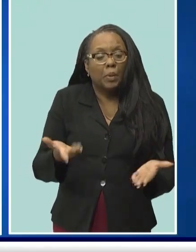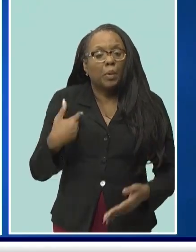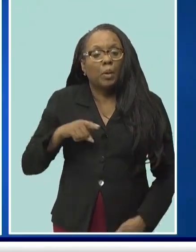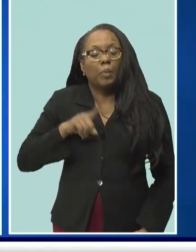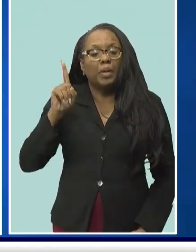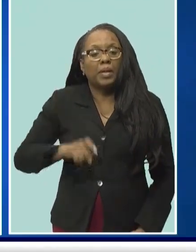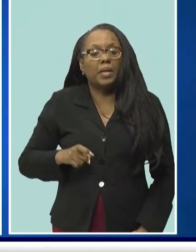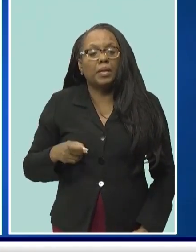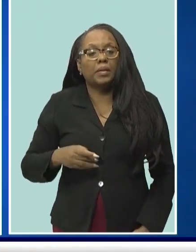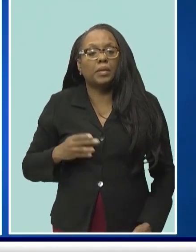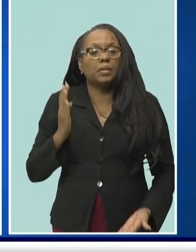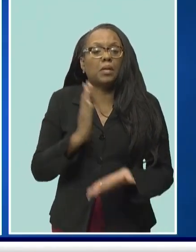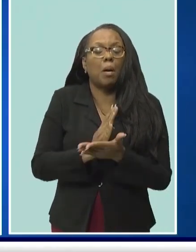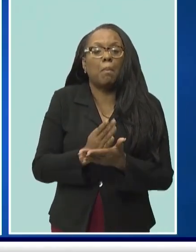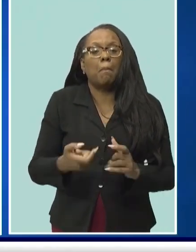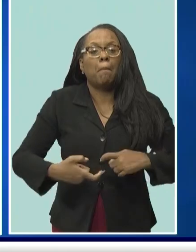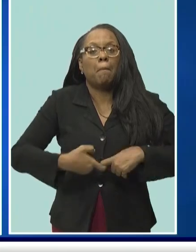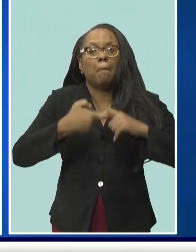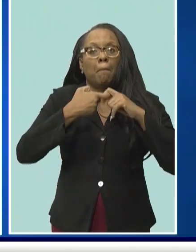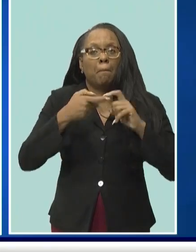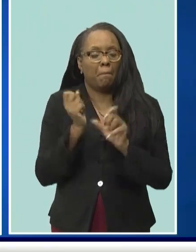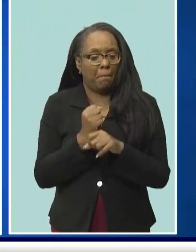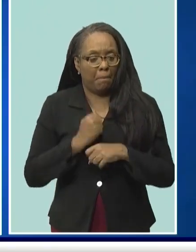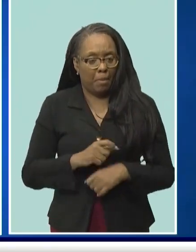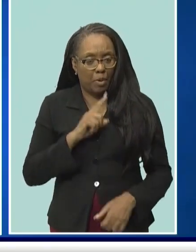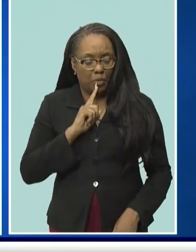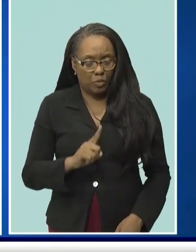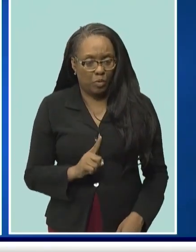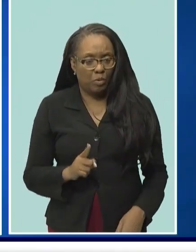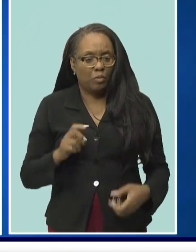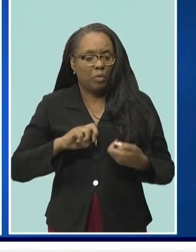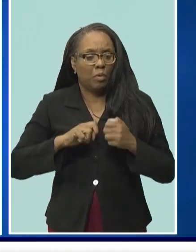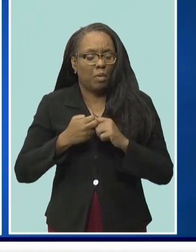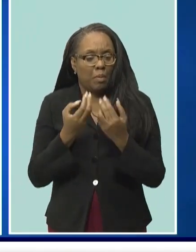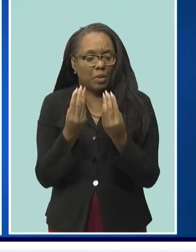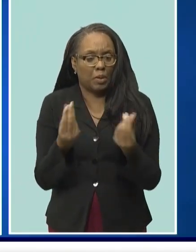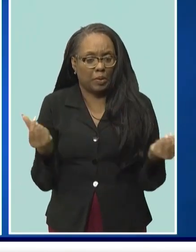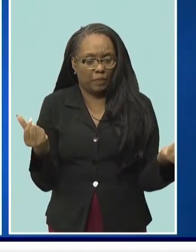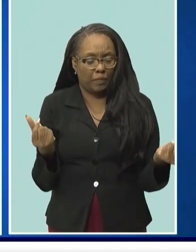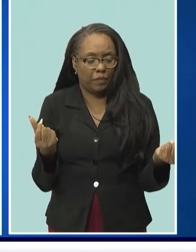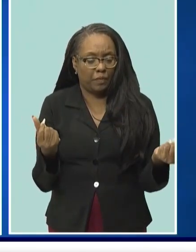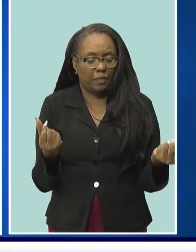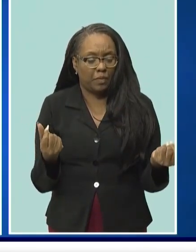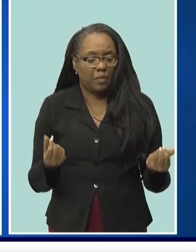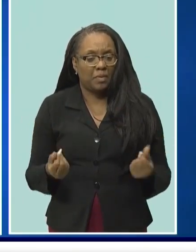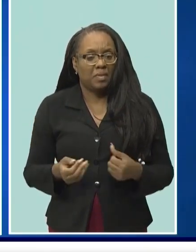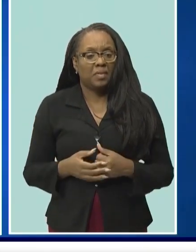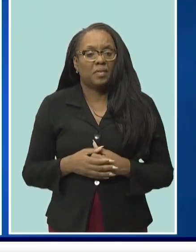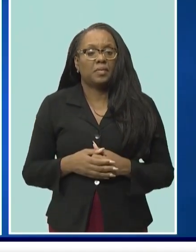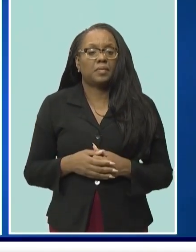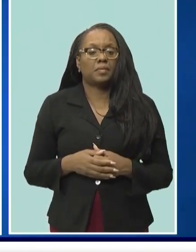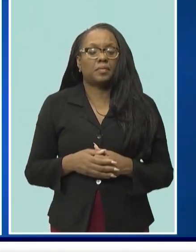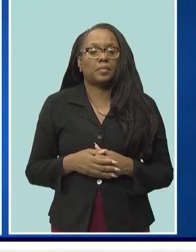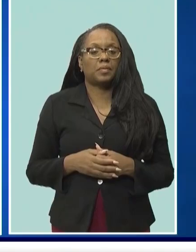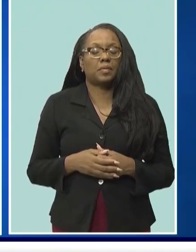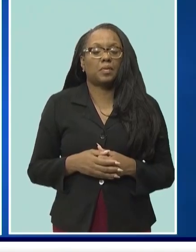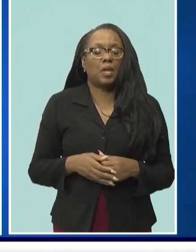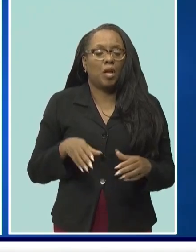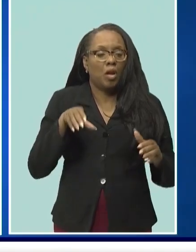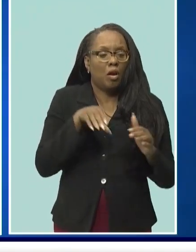to ensure that there is no further repetition of it. The majority of victims of crime in this